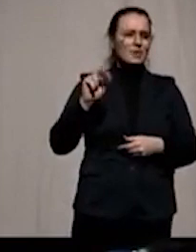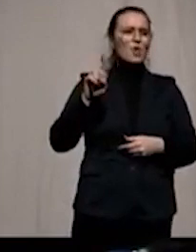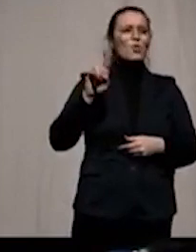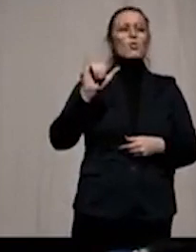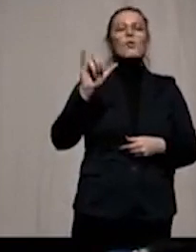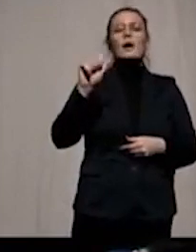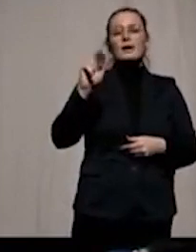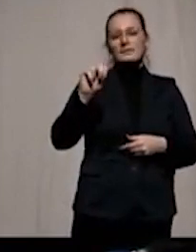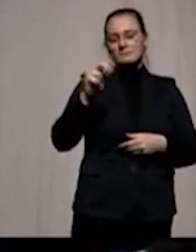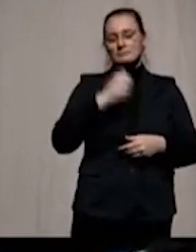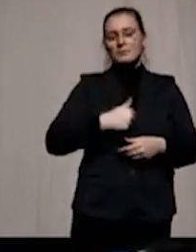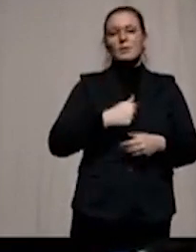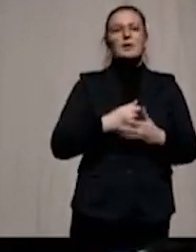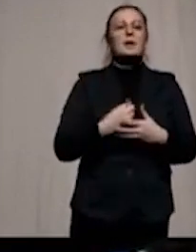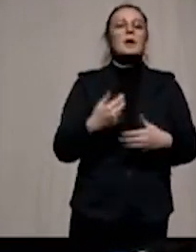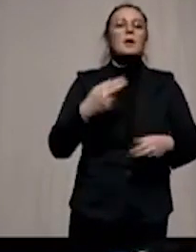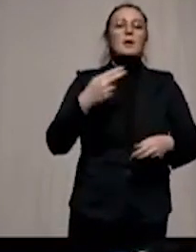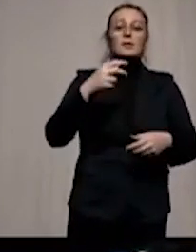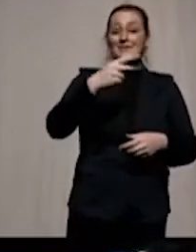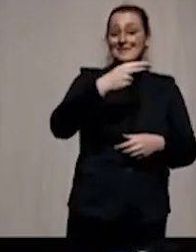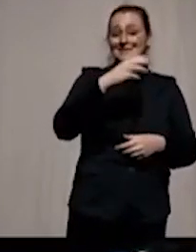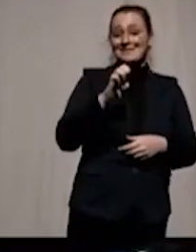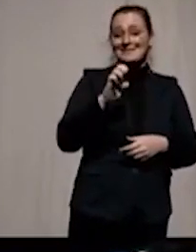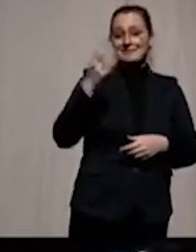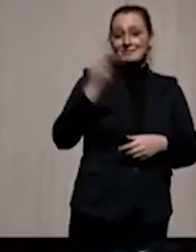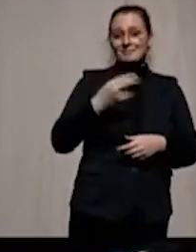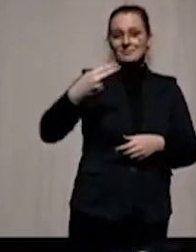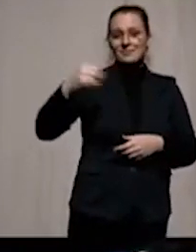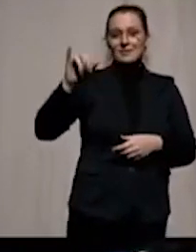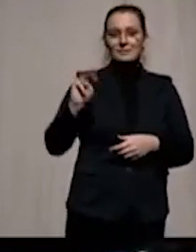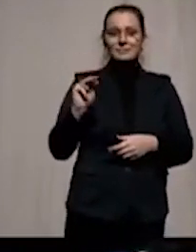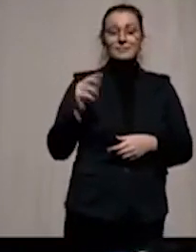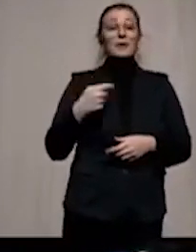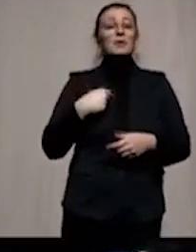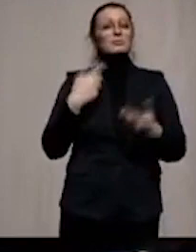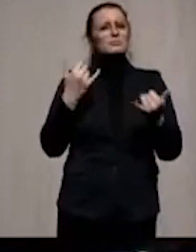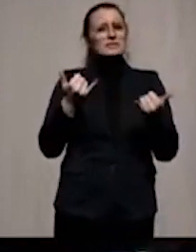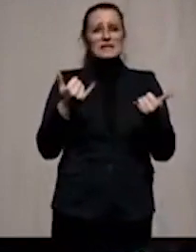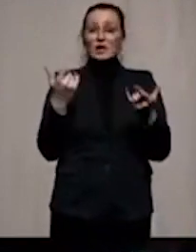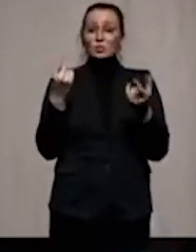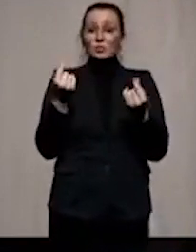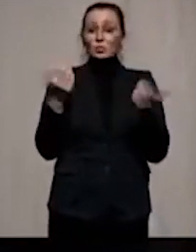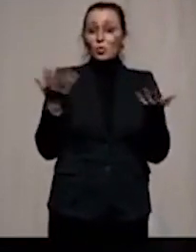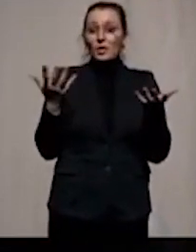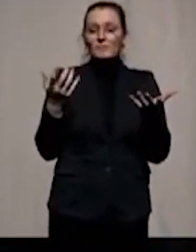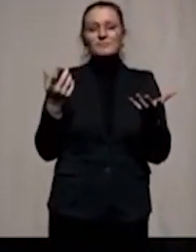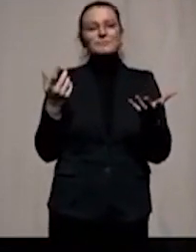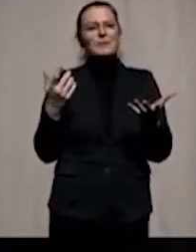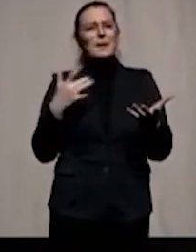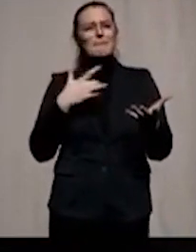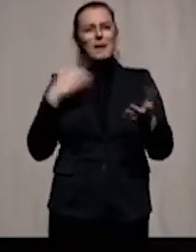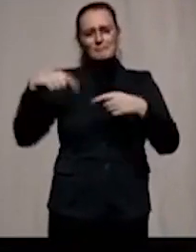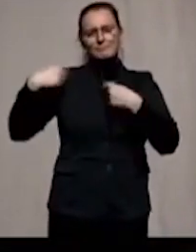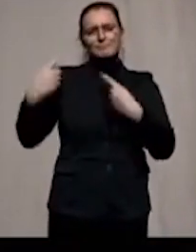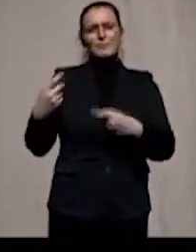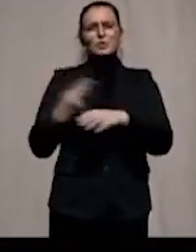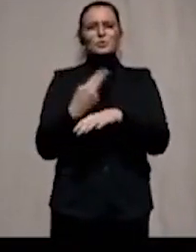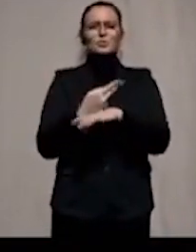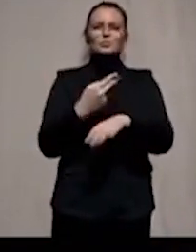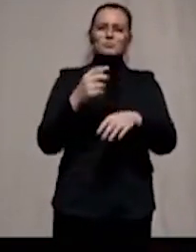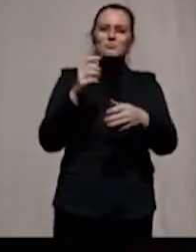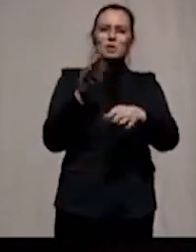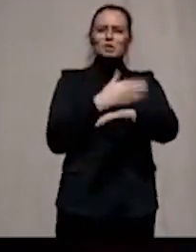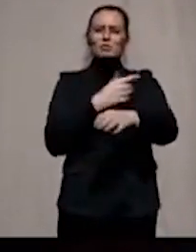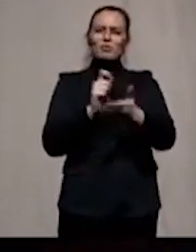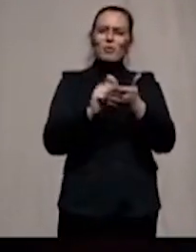to achieve from this workshop would be I've always used songwriting as just like an outlet to express myself, but